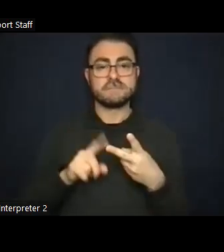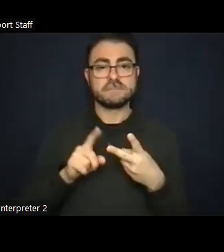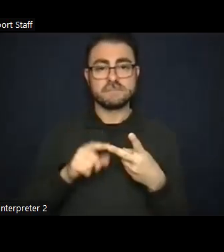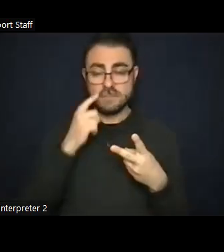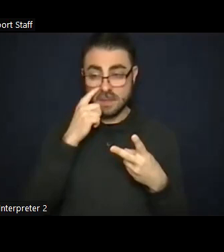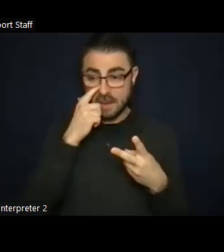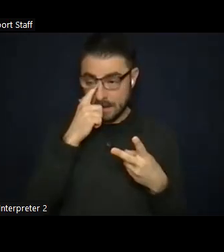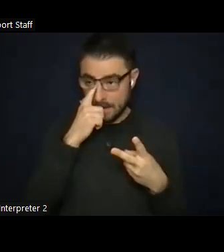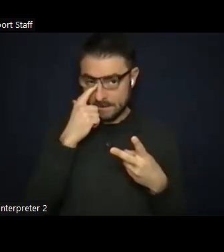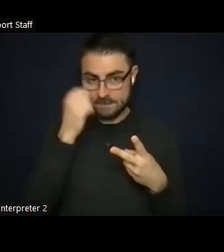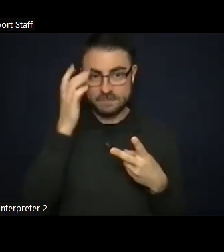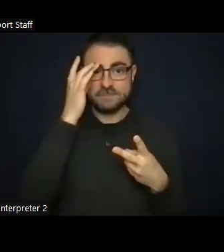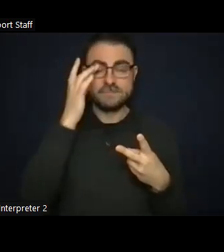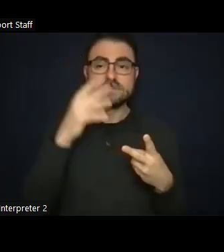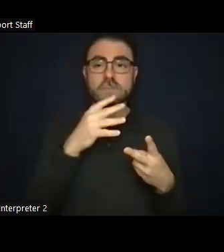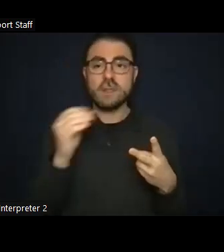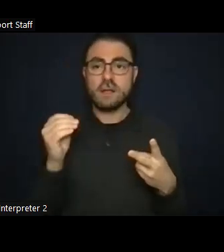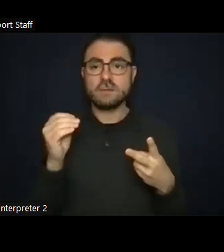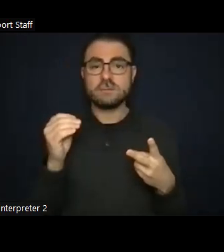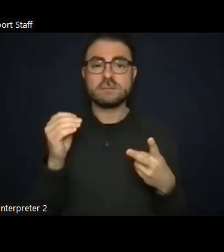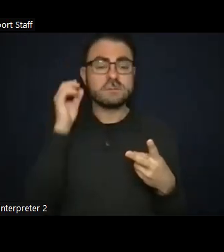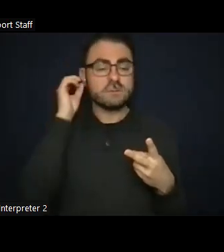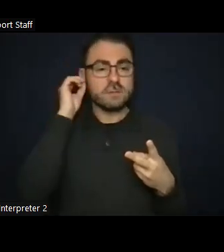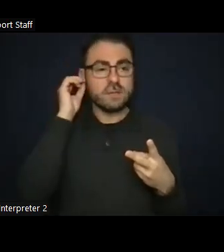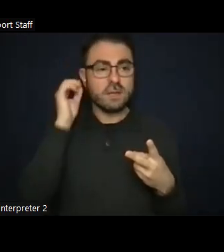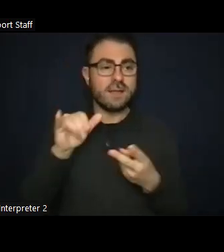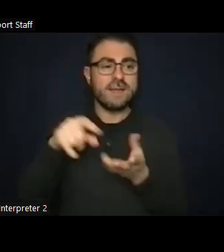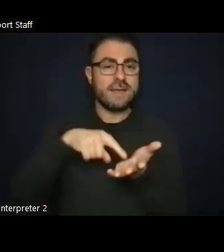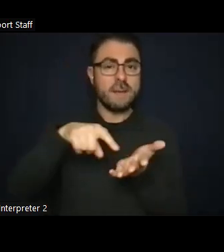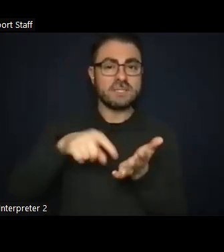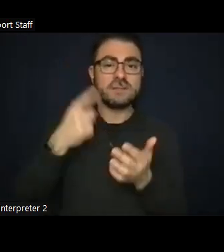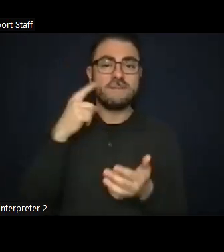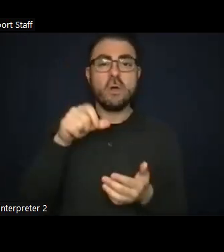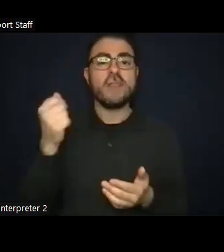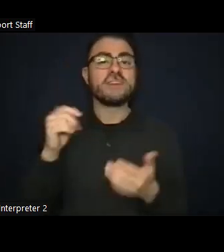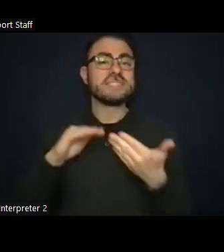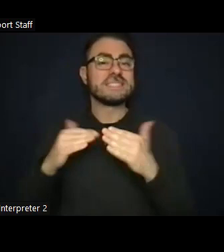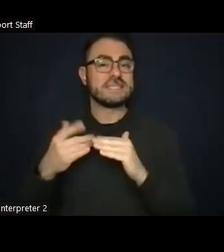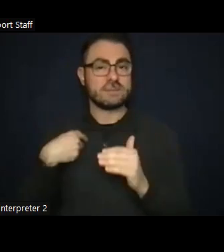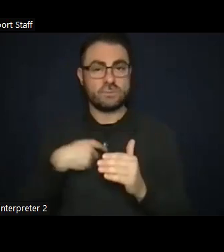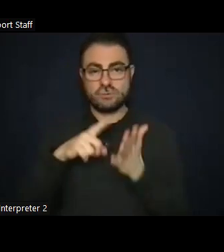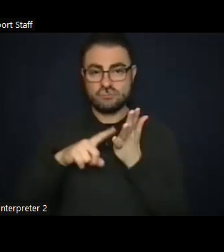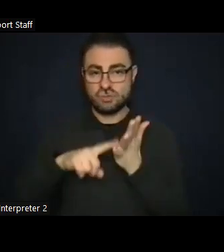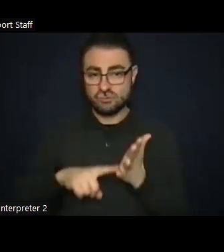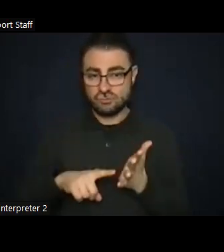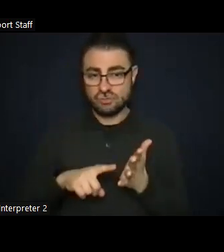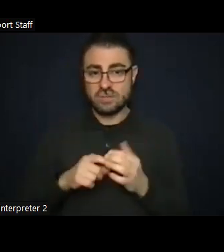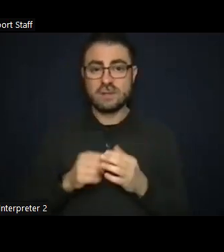But I looked at the compensation of other cities that we researched, and it's, you know, between